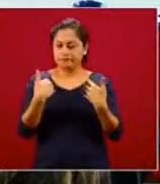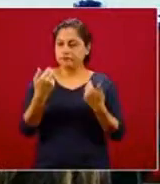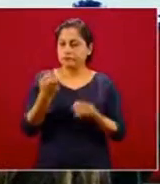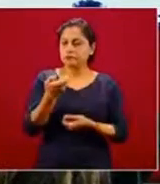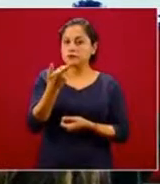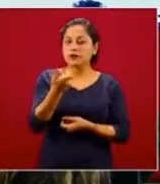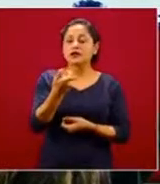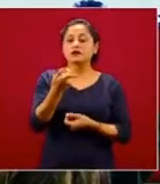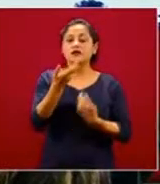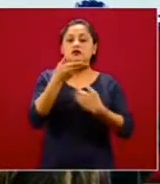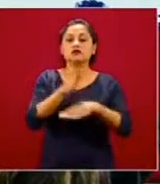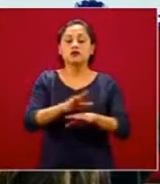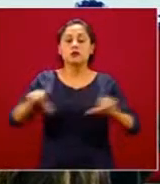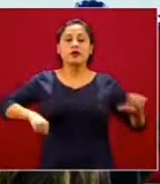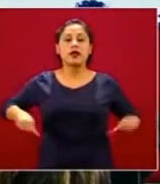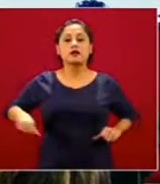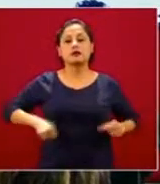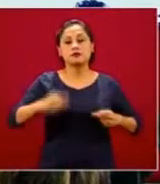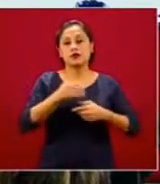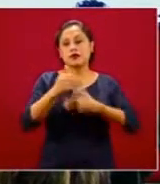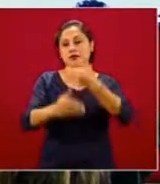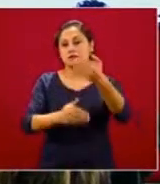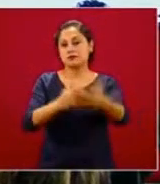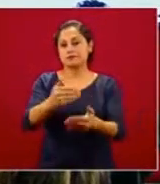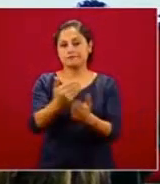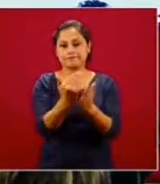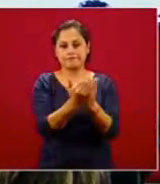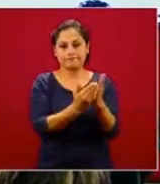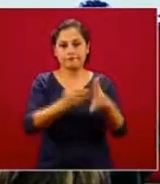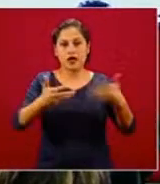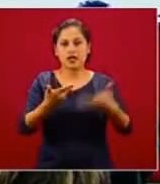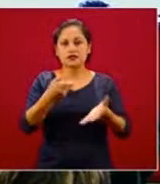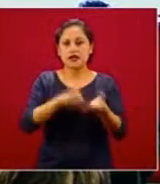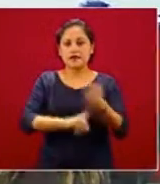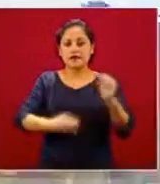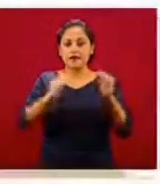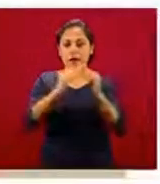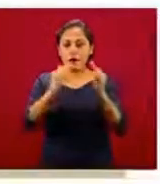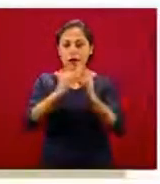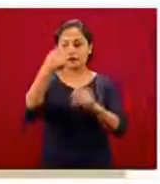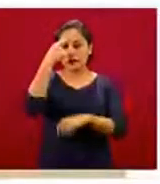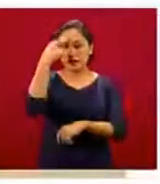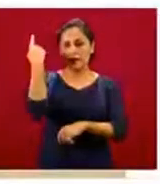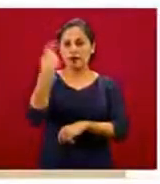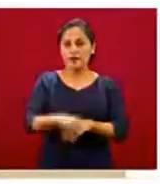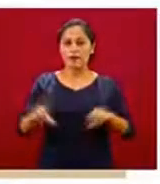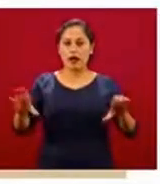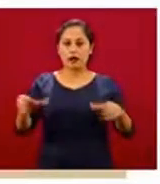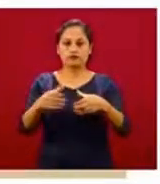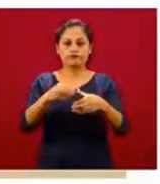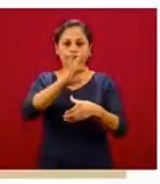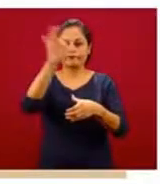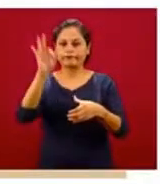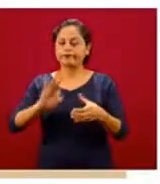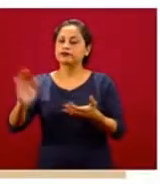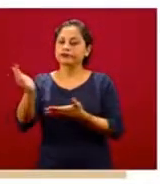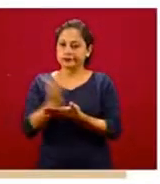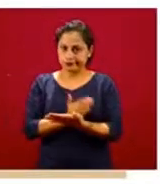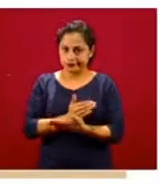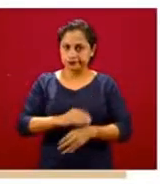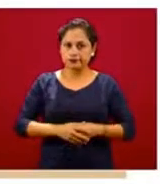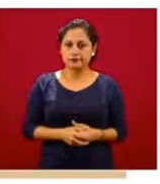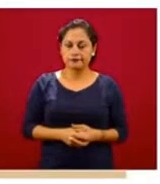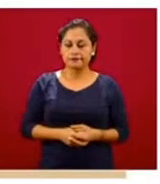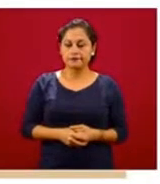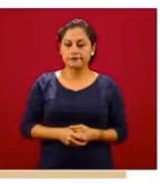acciones que se deben hacer y information se in deben a seguir flyer that haciendo was given en out to las the casas, population, principalmente en la eliminación de criaderos. Hubo mainly todo un having to interés, si me do with pasas la